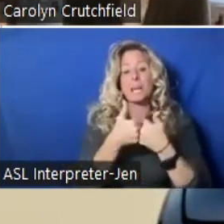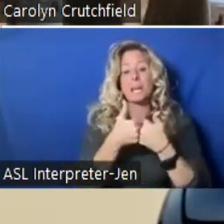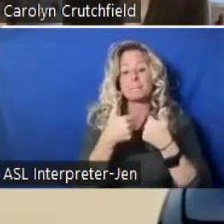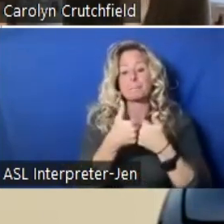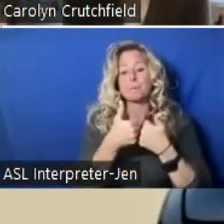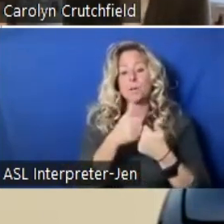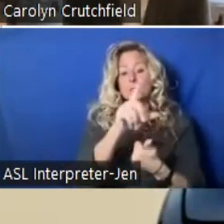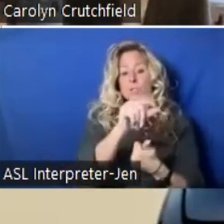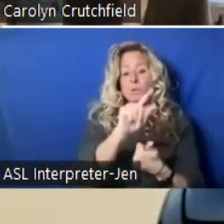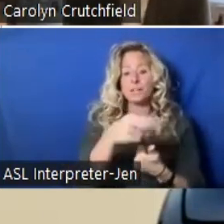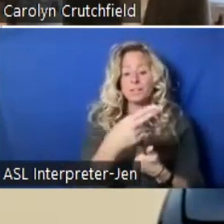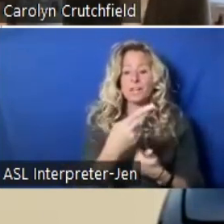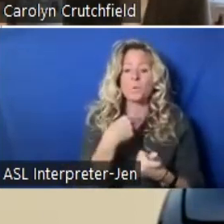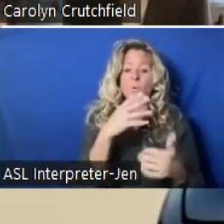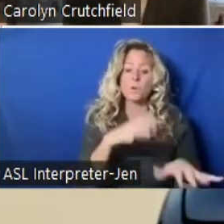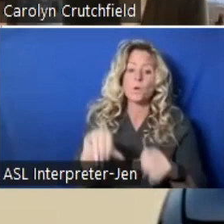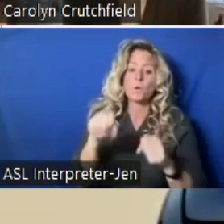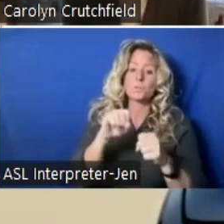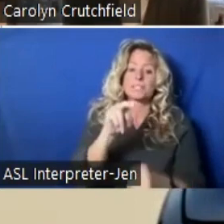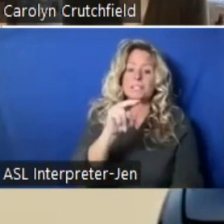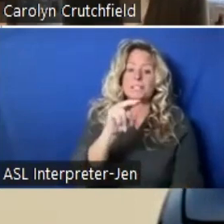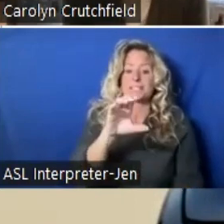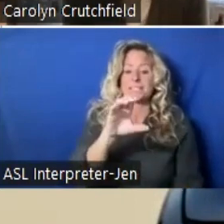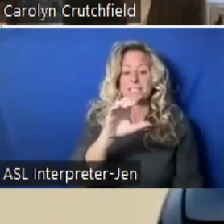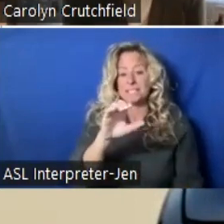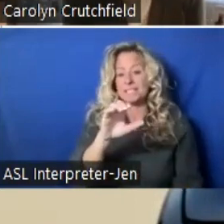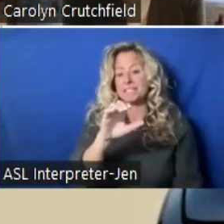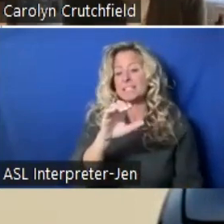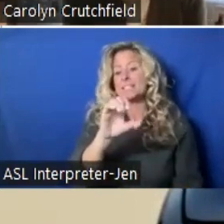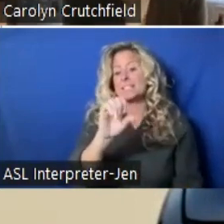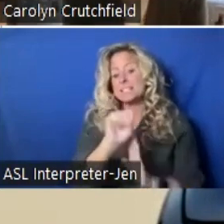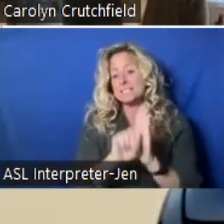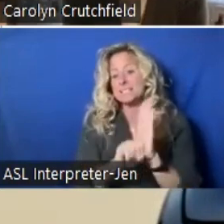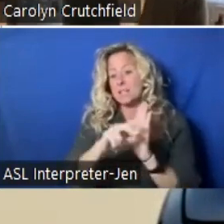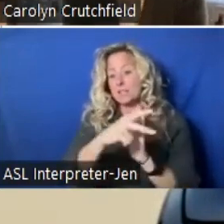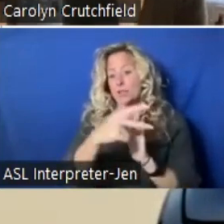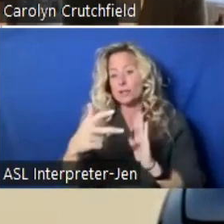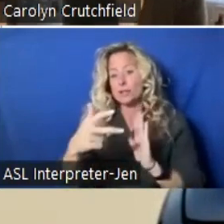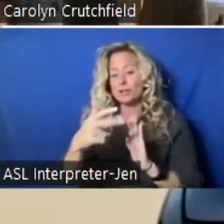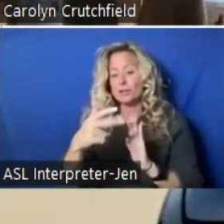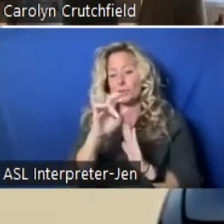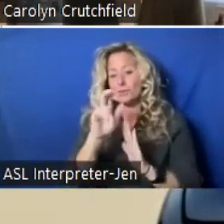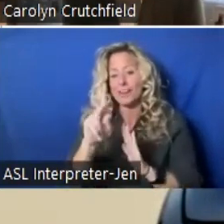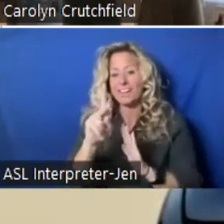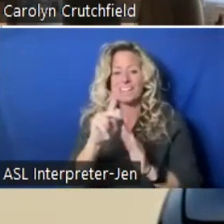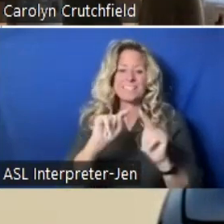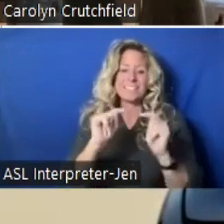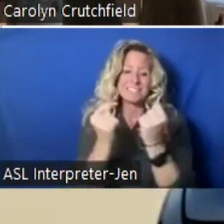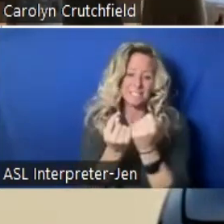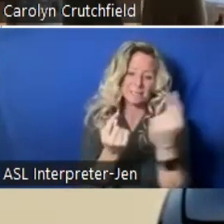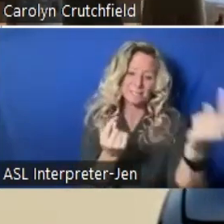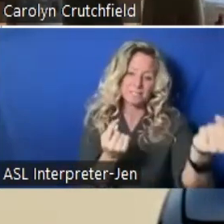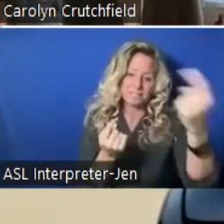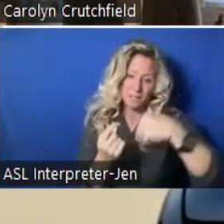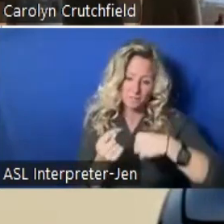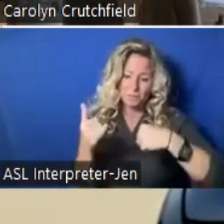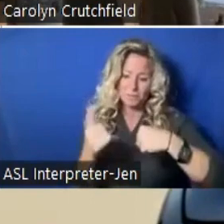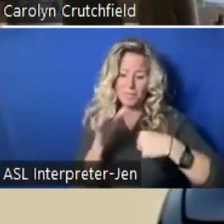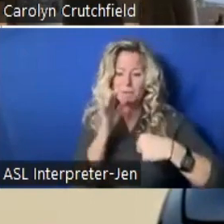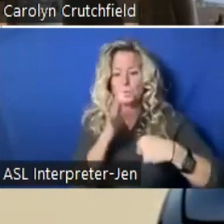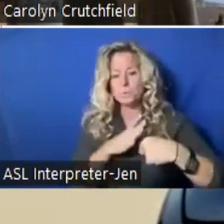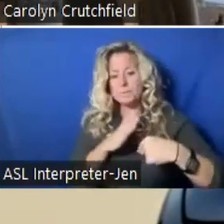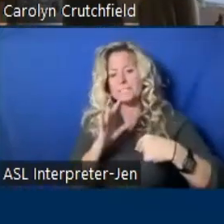number 3. Yeah, that's a big NC State. So the third ranked team in the nation is coming to ODU to play our women's basketball team. So that's pretty